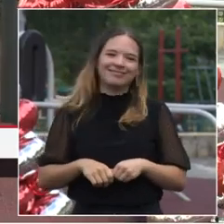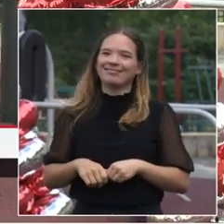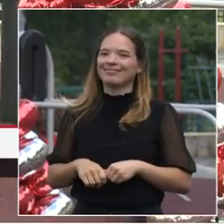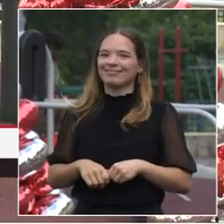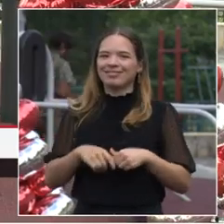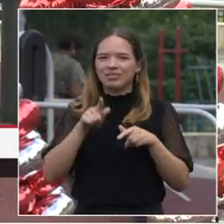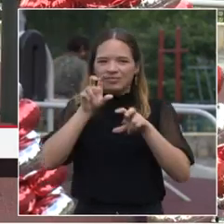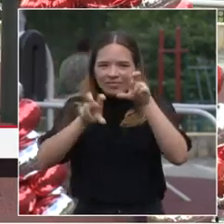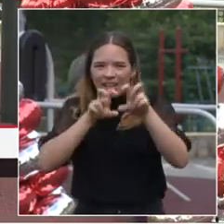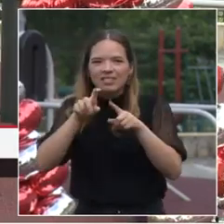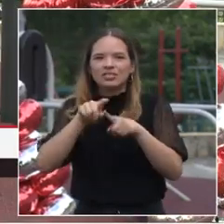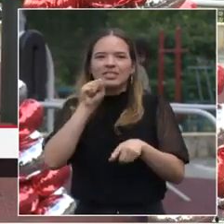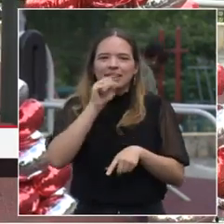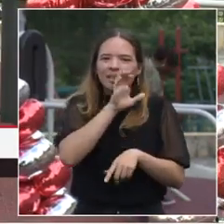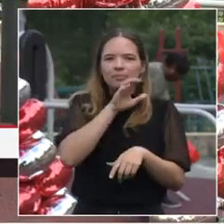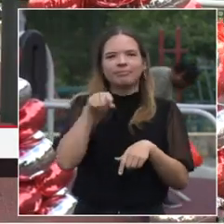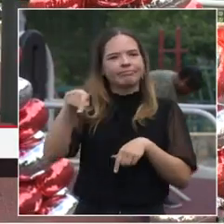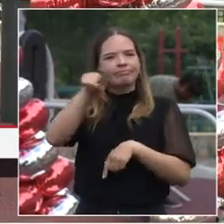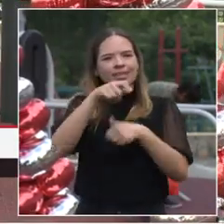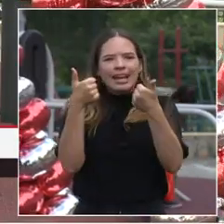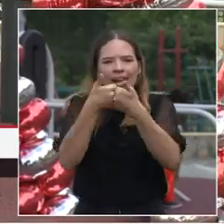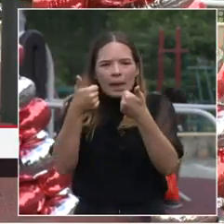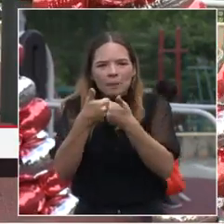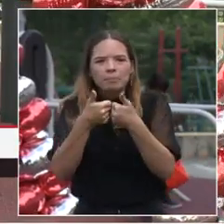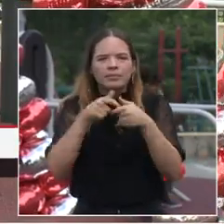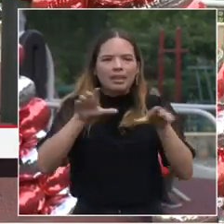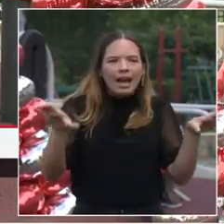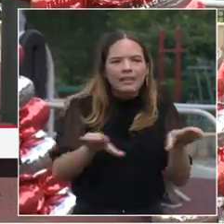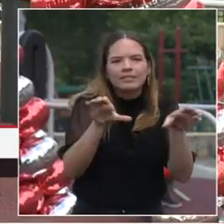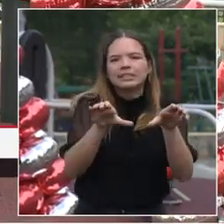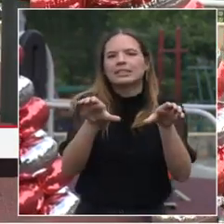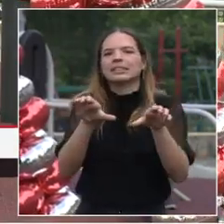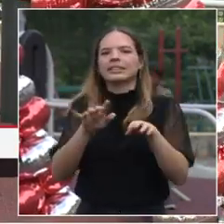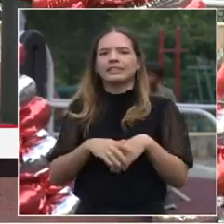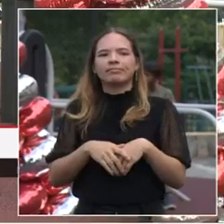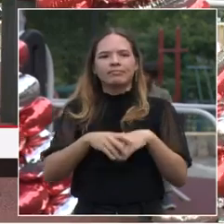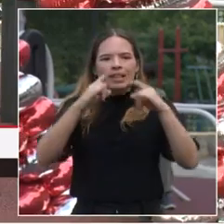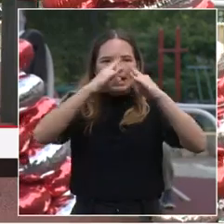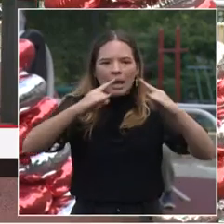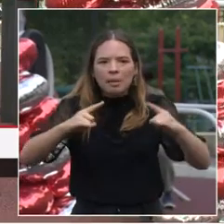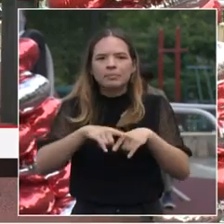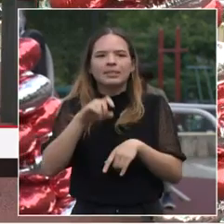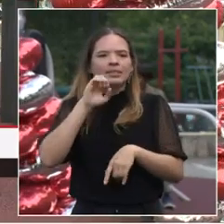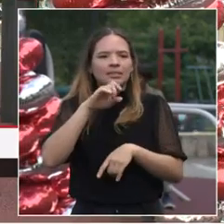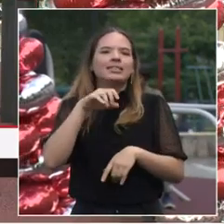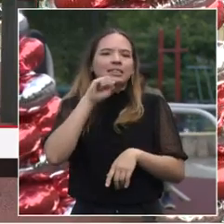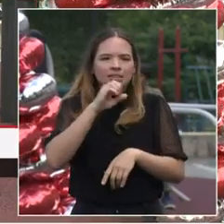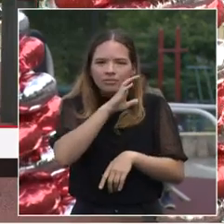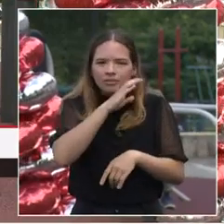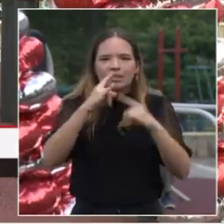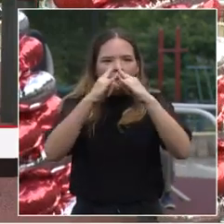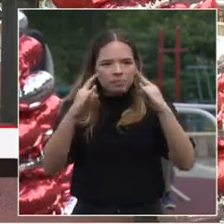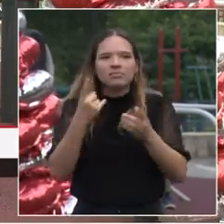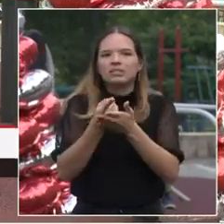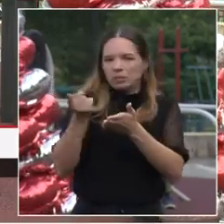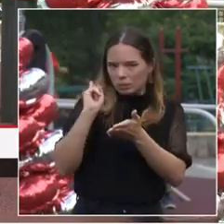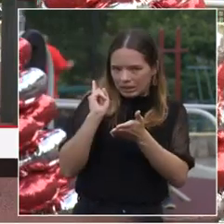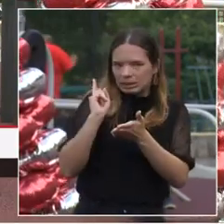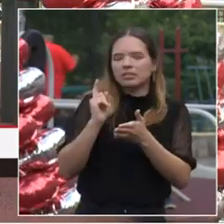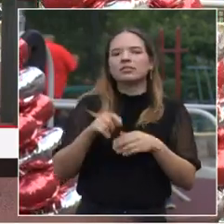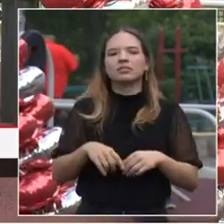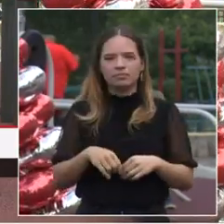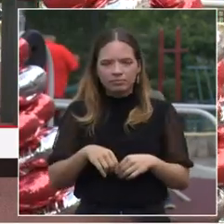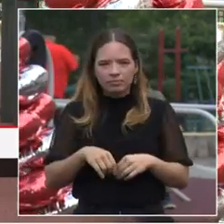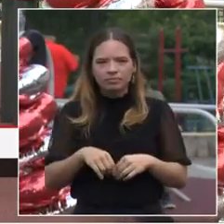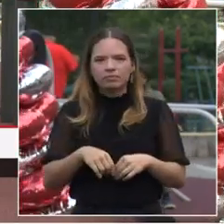games, also the Activating Camp Riverview. We had an overnight senior camp contingency just last week, to our aquatic events and so much